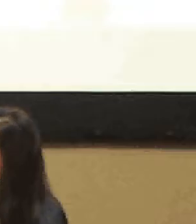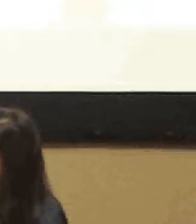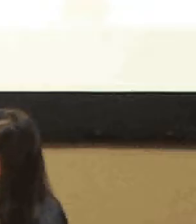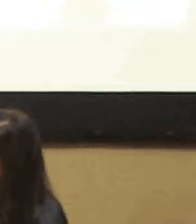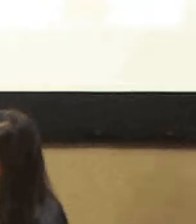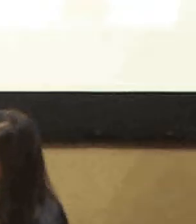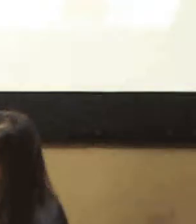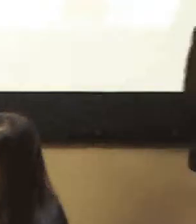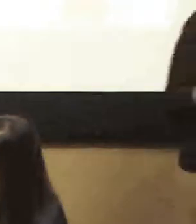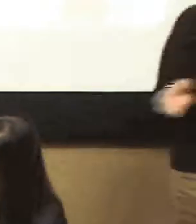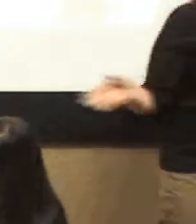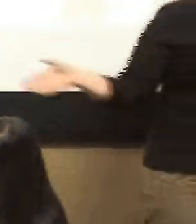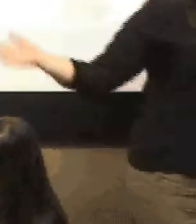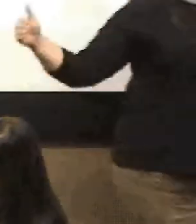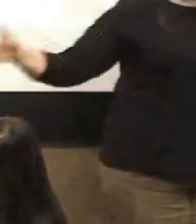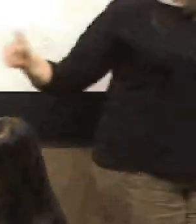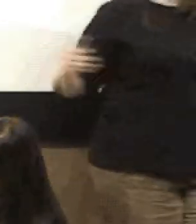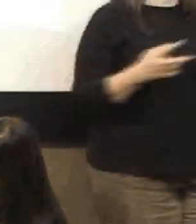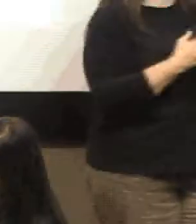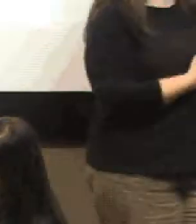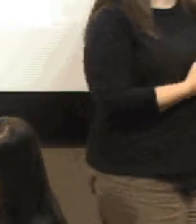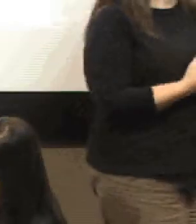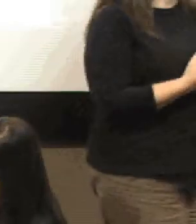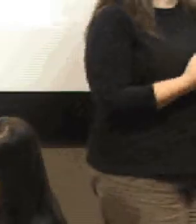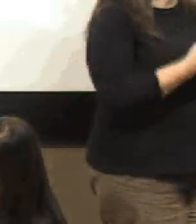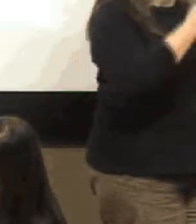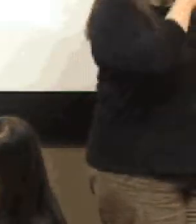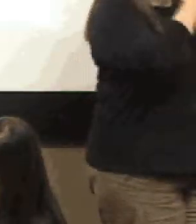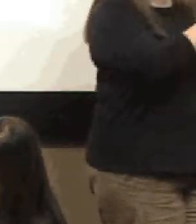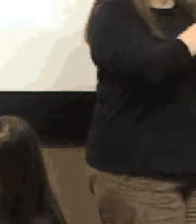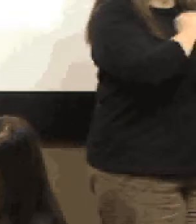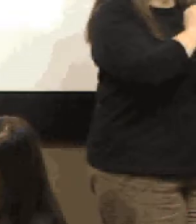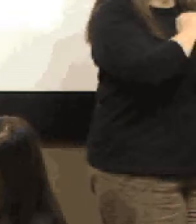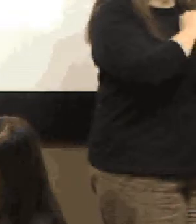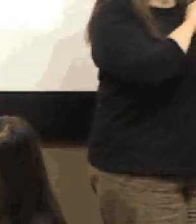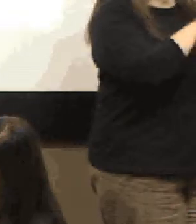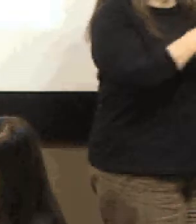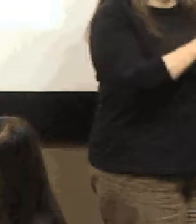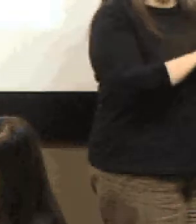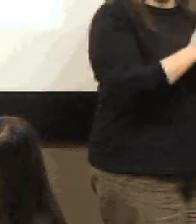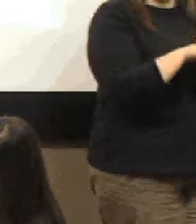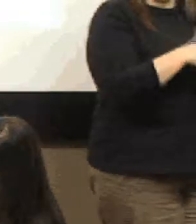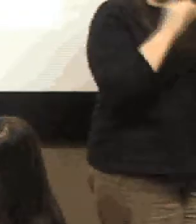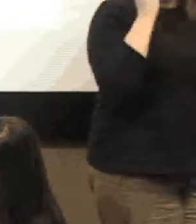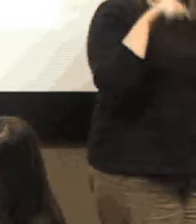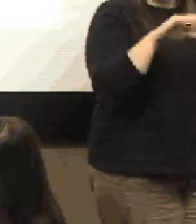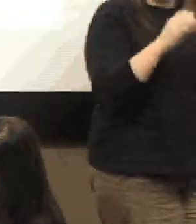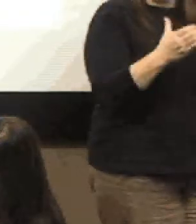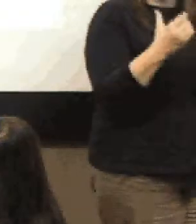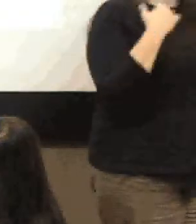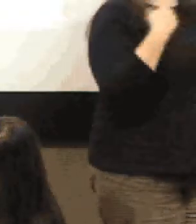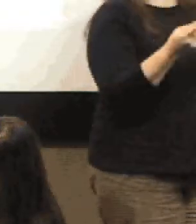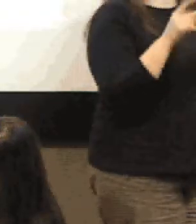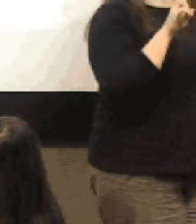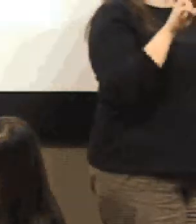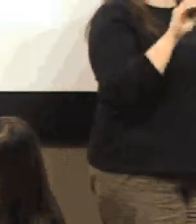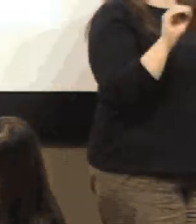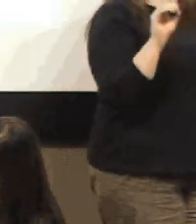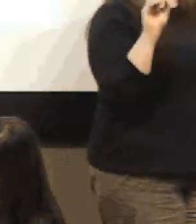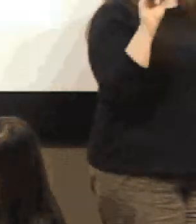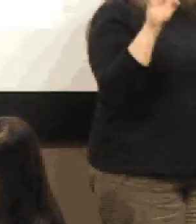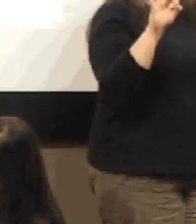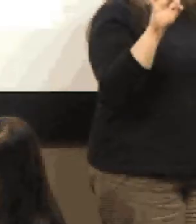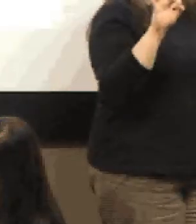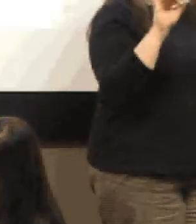Anyone? I mean, yeah, it's both. It's interesting. I've been coming here. How long have you been teaching this class? Since